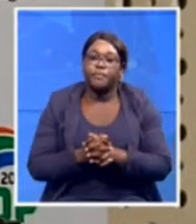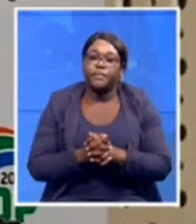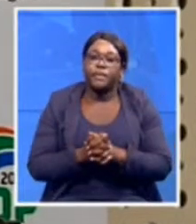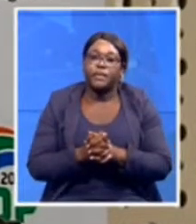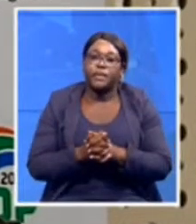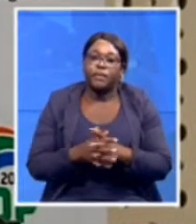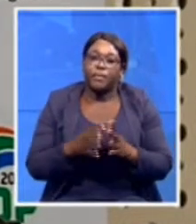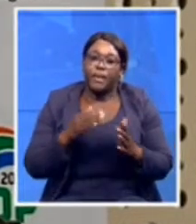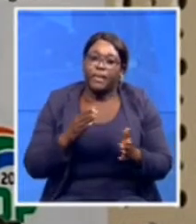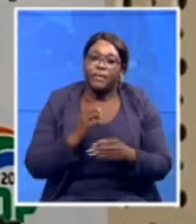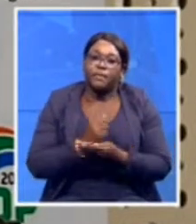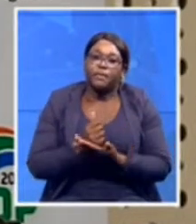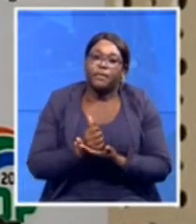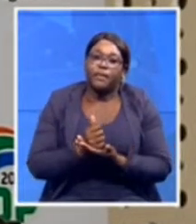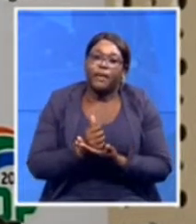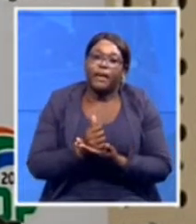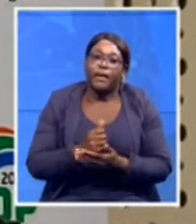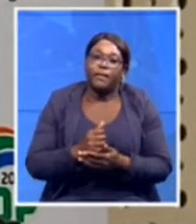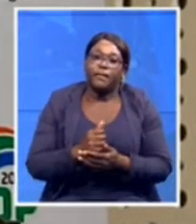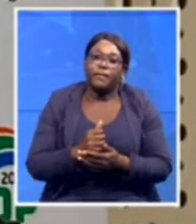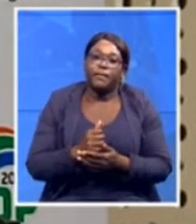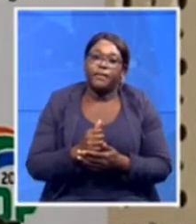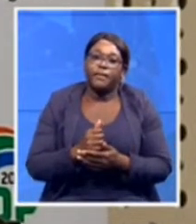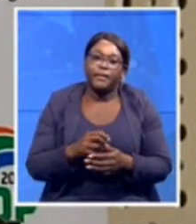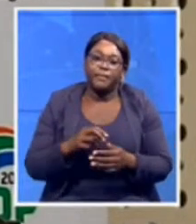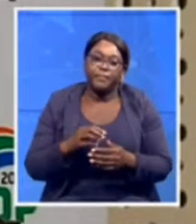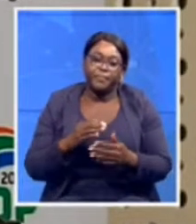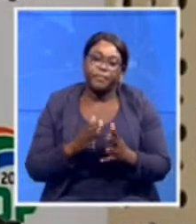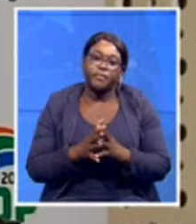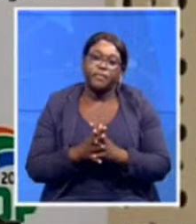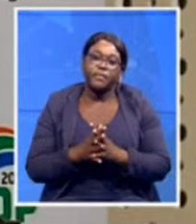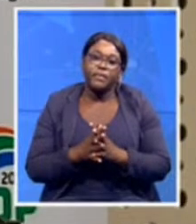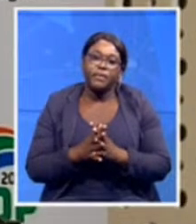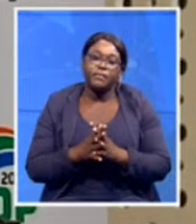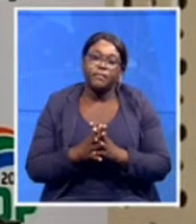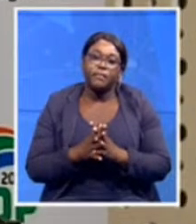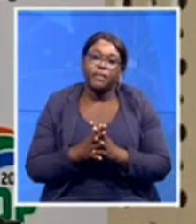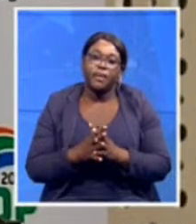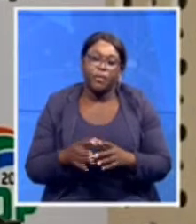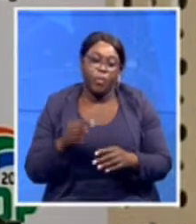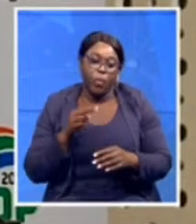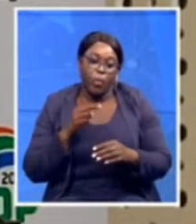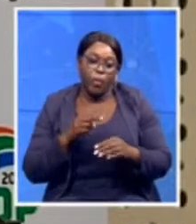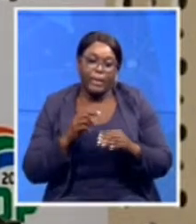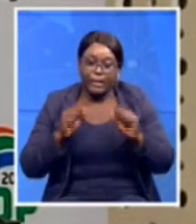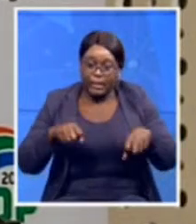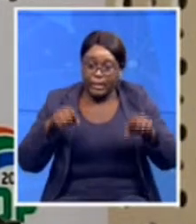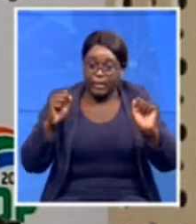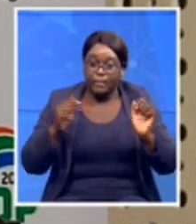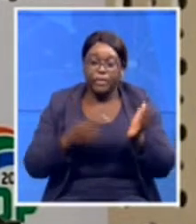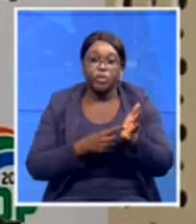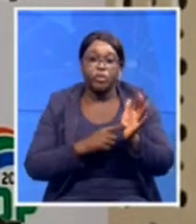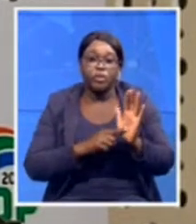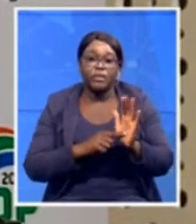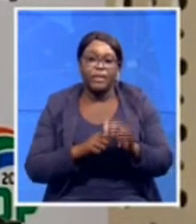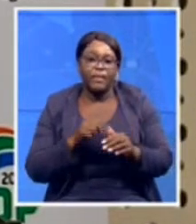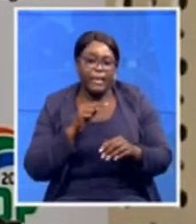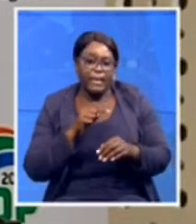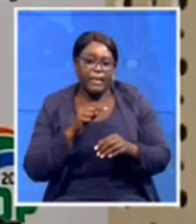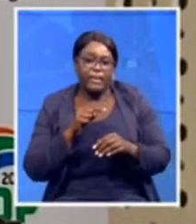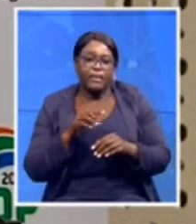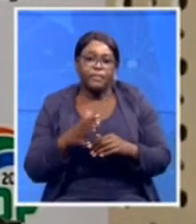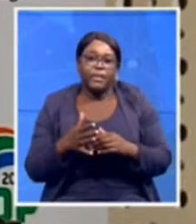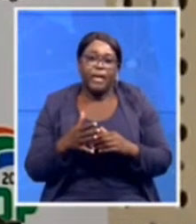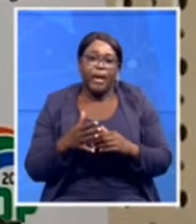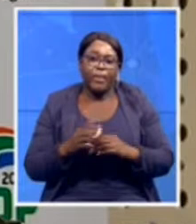And like I said, thankfully what the Chairperson has highlighted, even in that instance, if you are dissatisfied with the outcome of that matter,